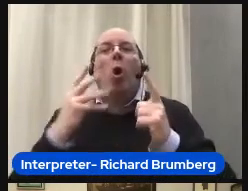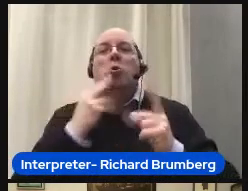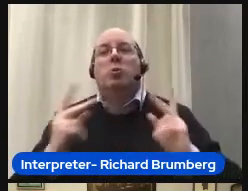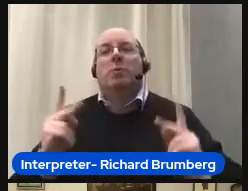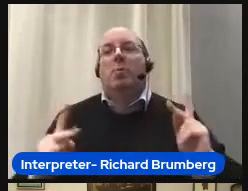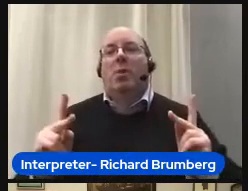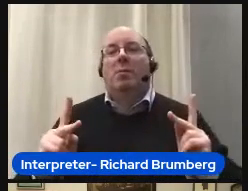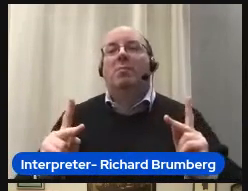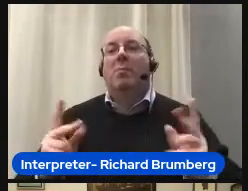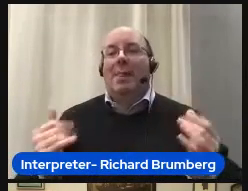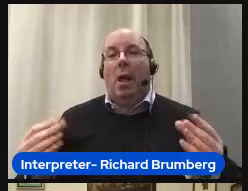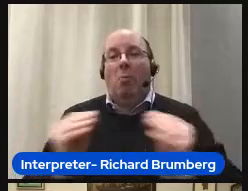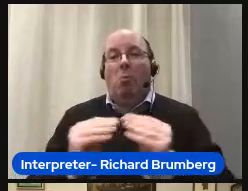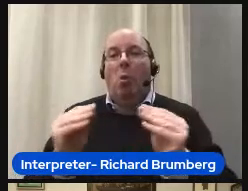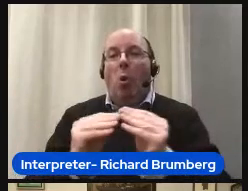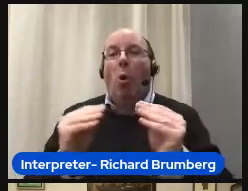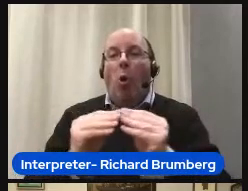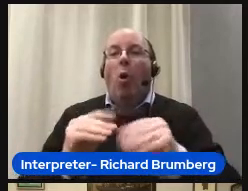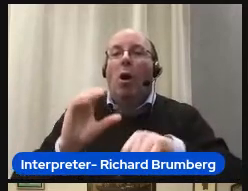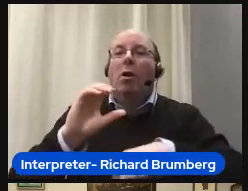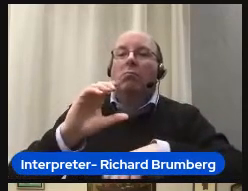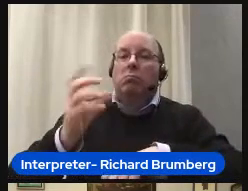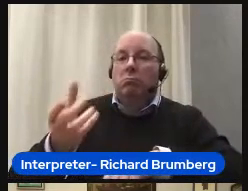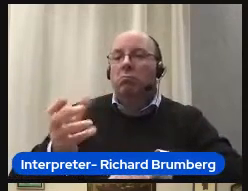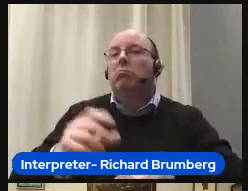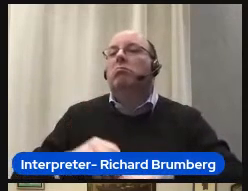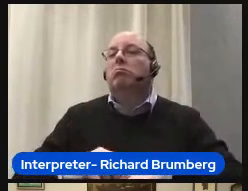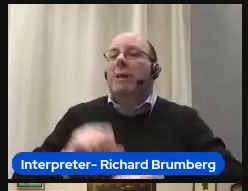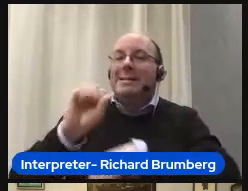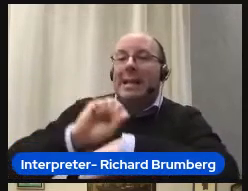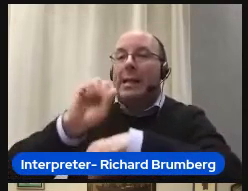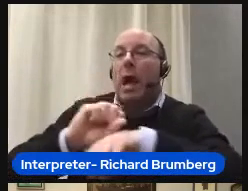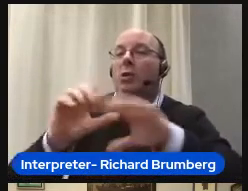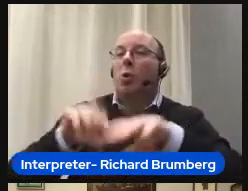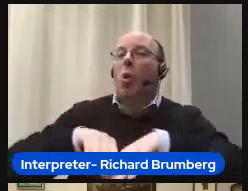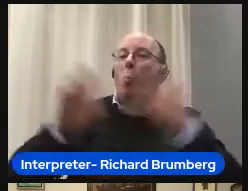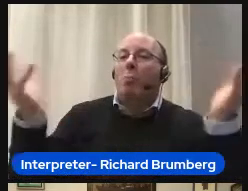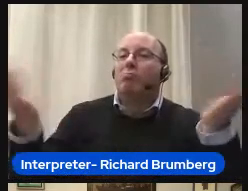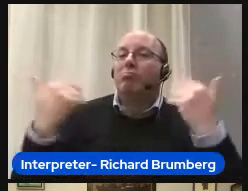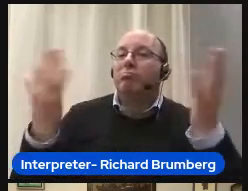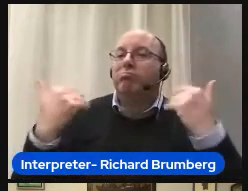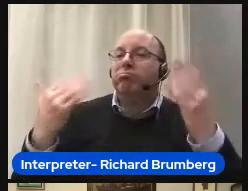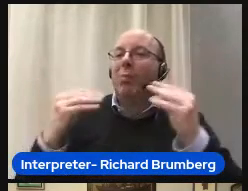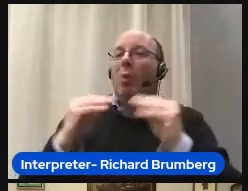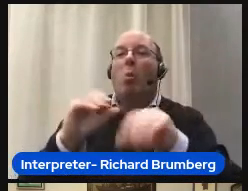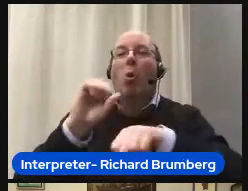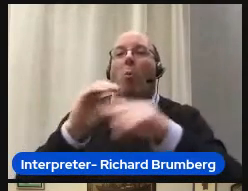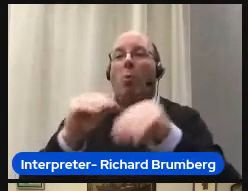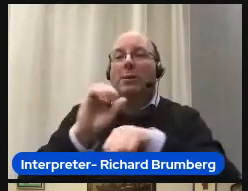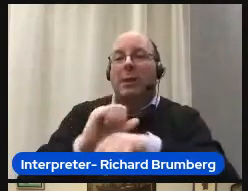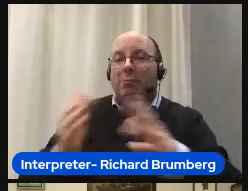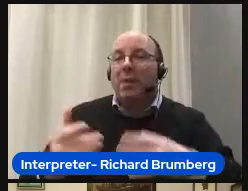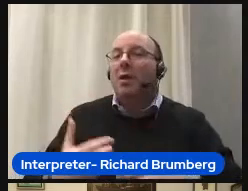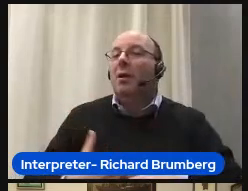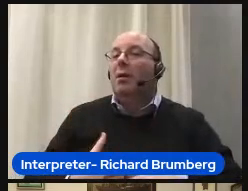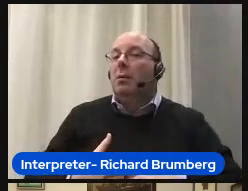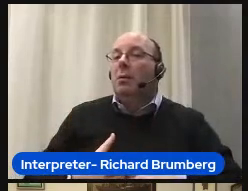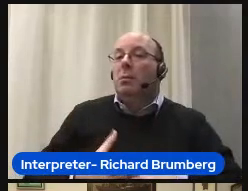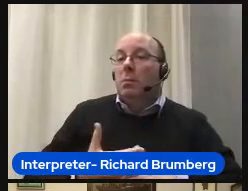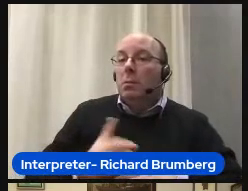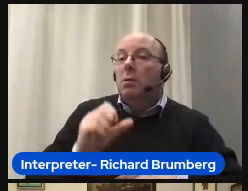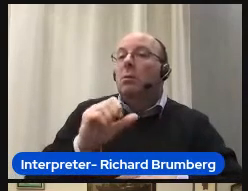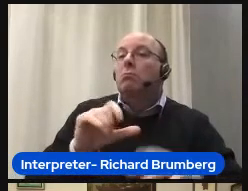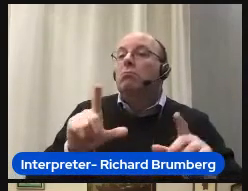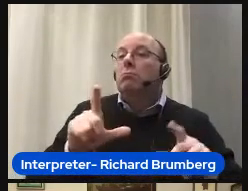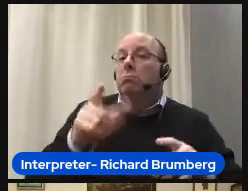a great increase of welcoming in many, many synagogues. More synagogues are willing to perform same-sex marriages.